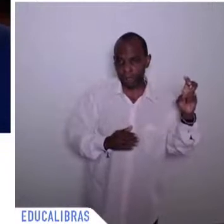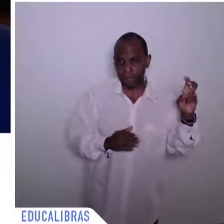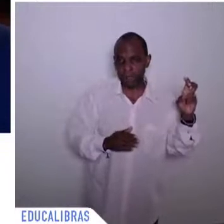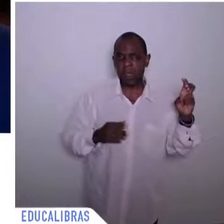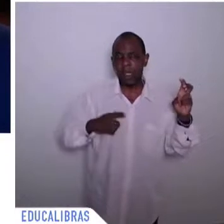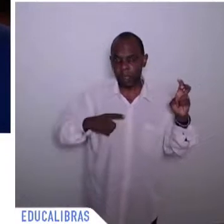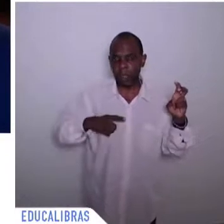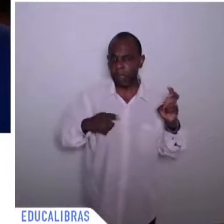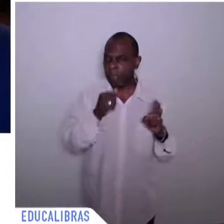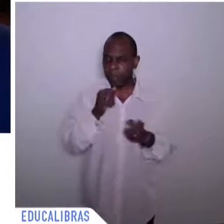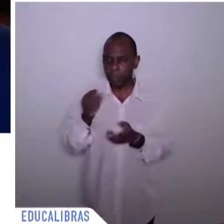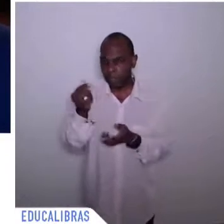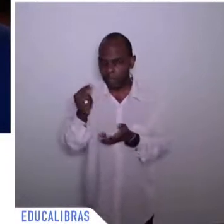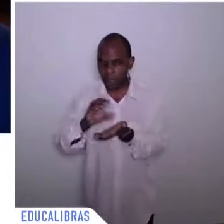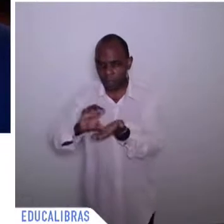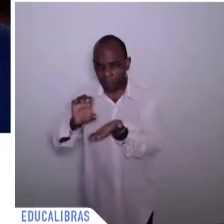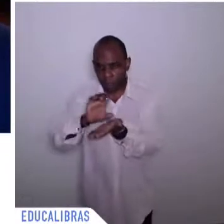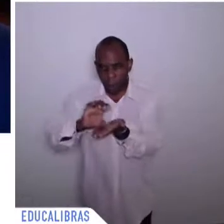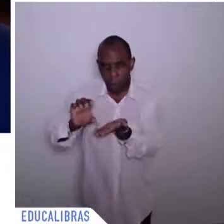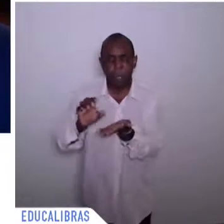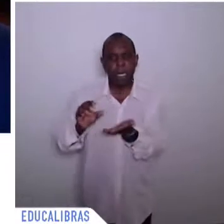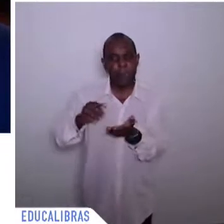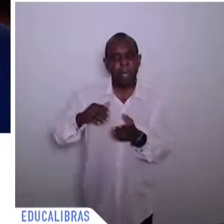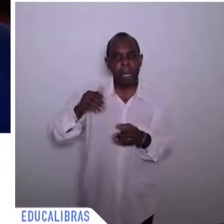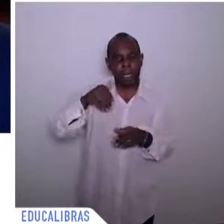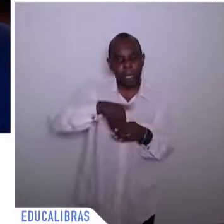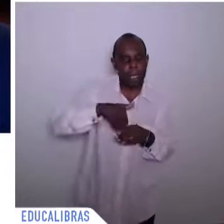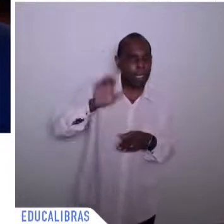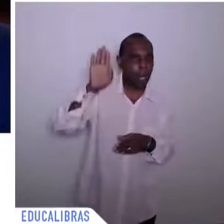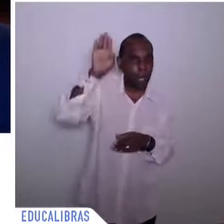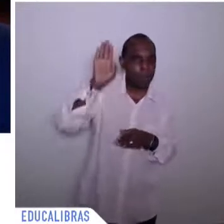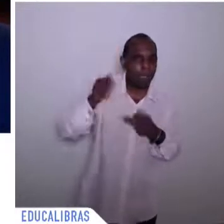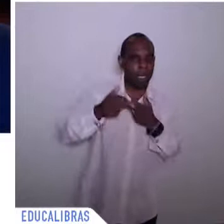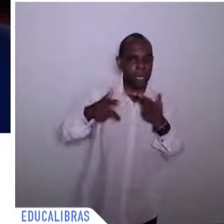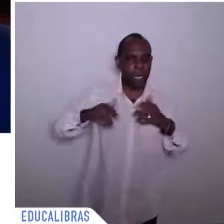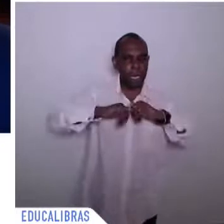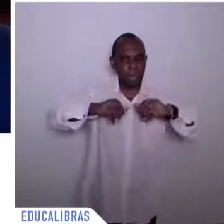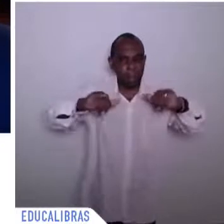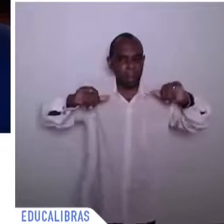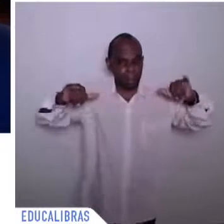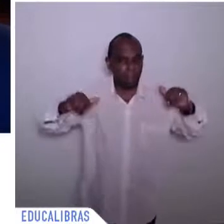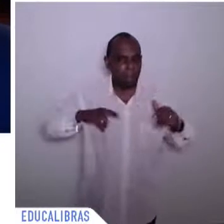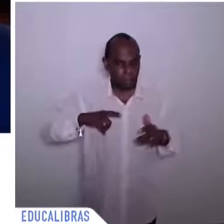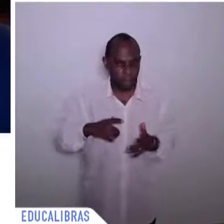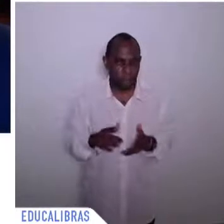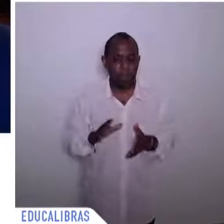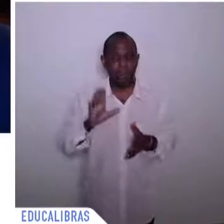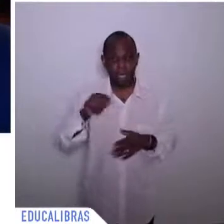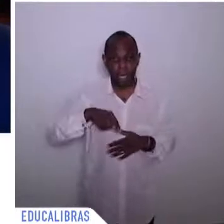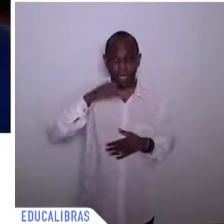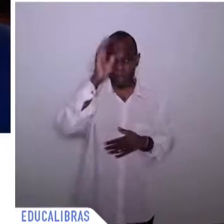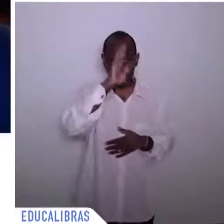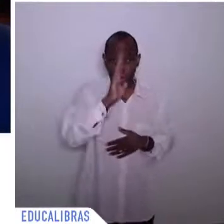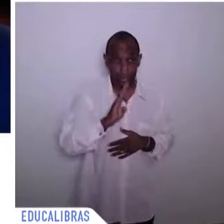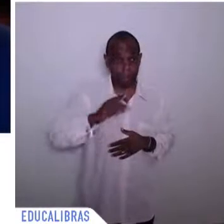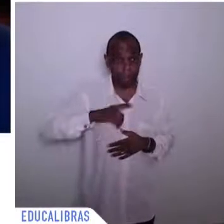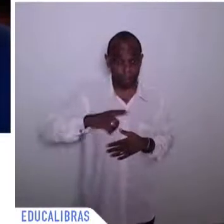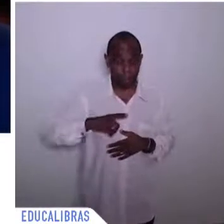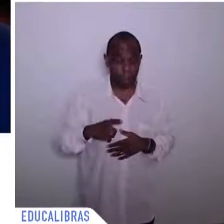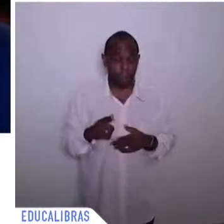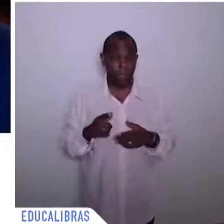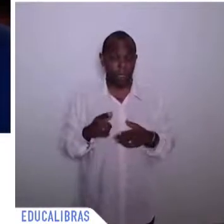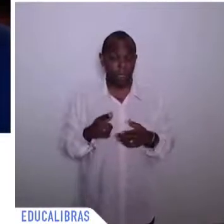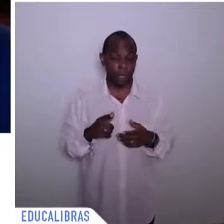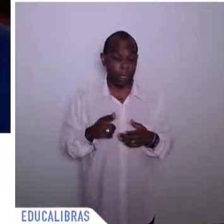when we start with the prohibition of companies funding the elections, the role